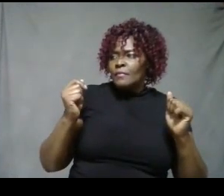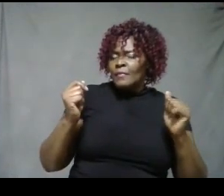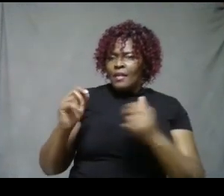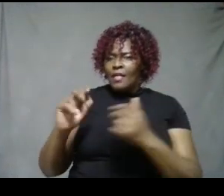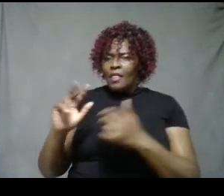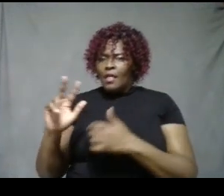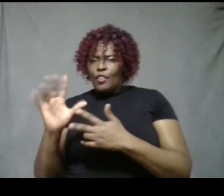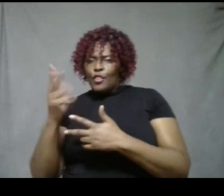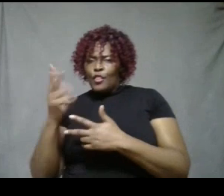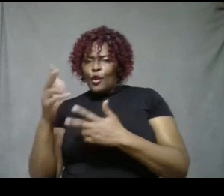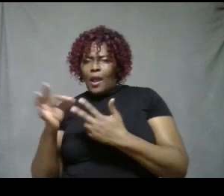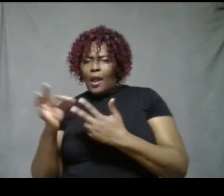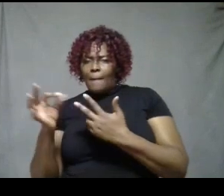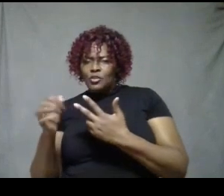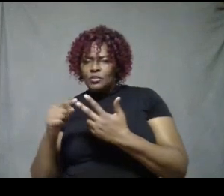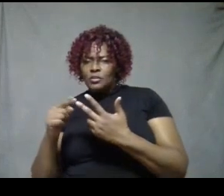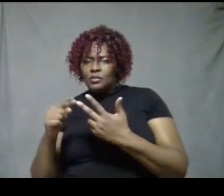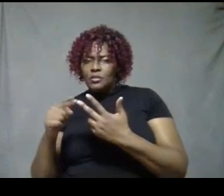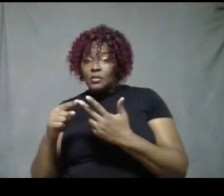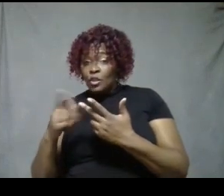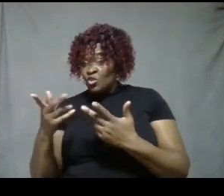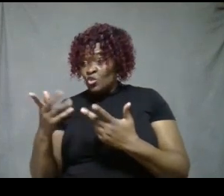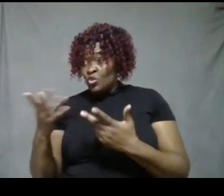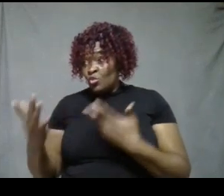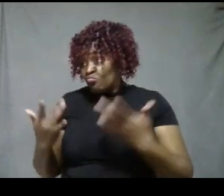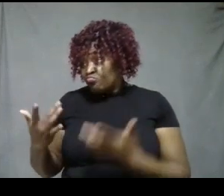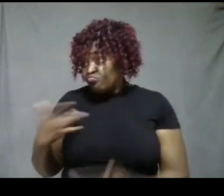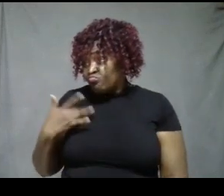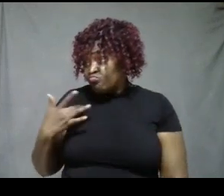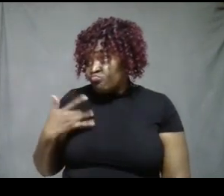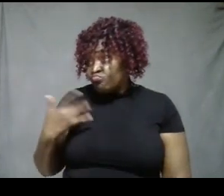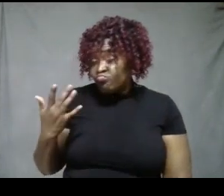Mm-hmm. Do you have a feel for that?